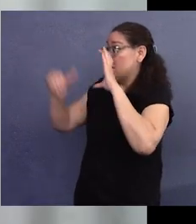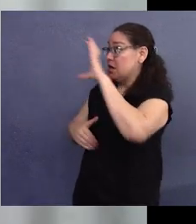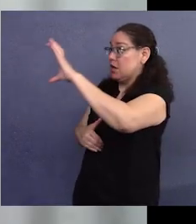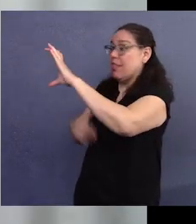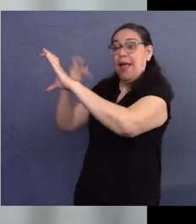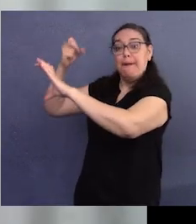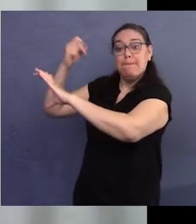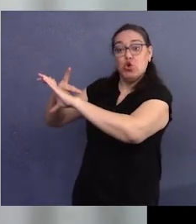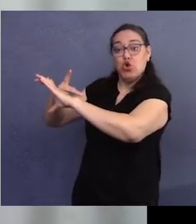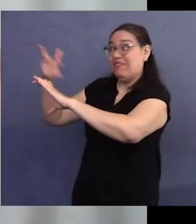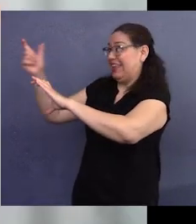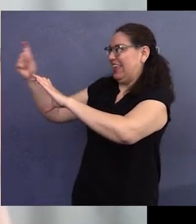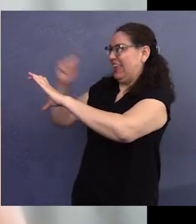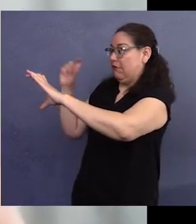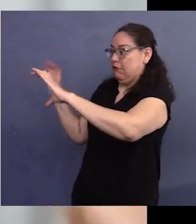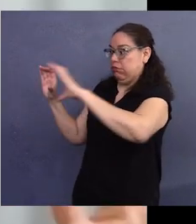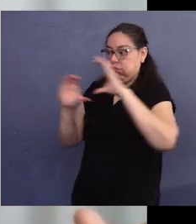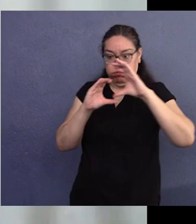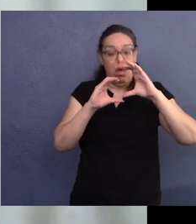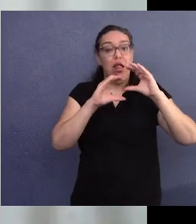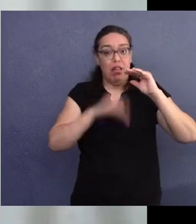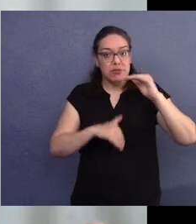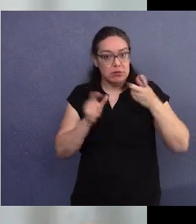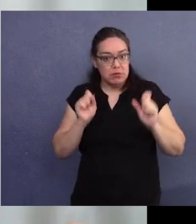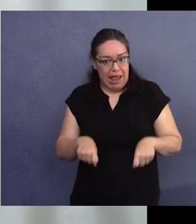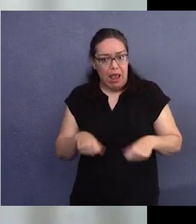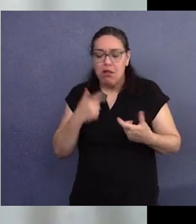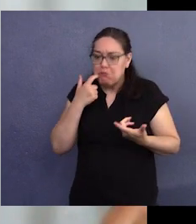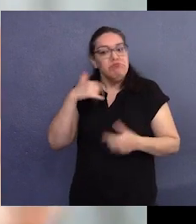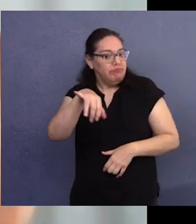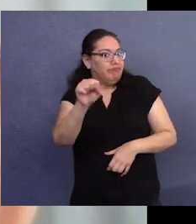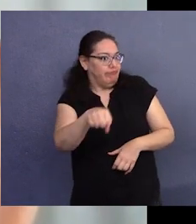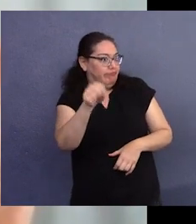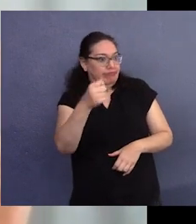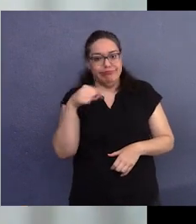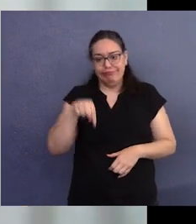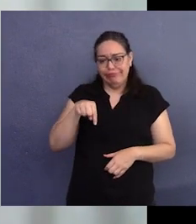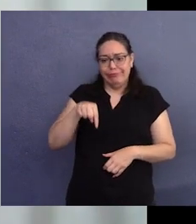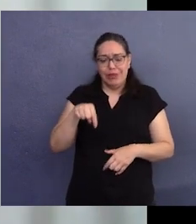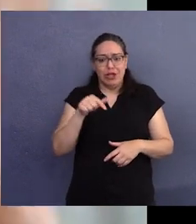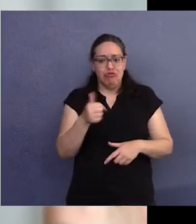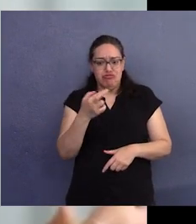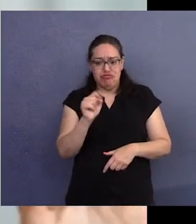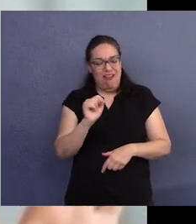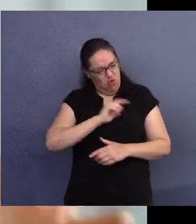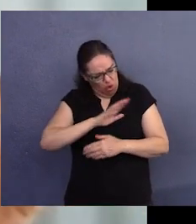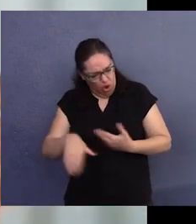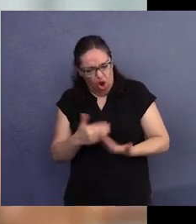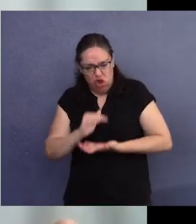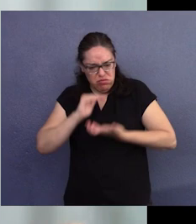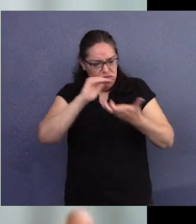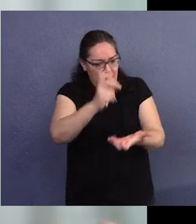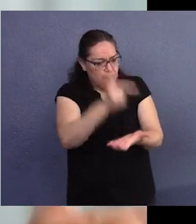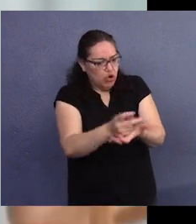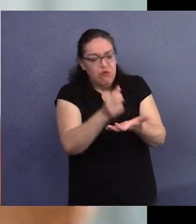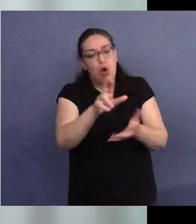So our goal is to give away all the money. And so in looking at equity across the geography, across the